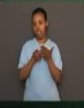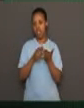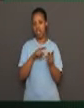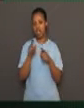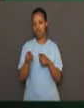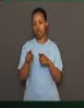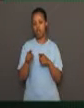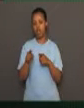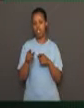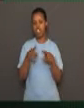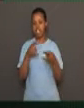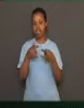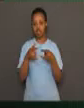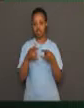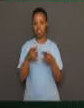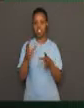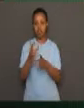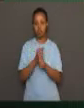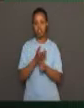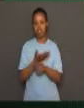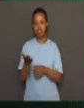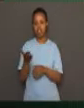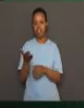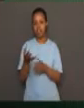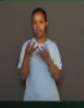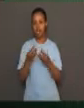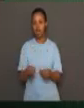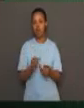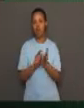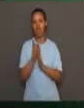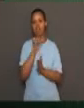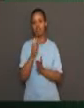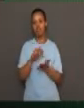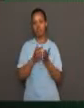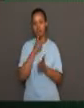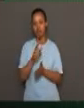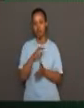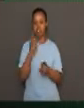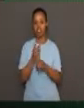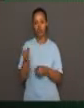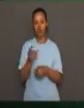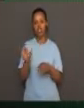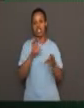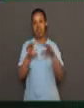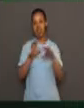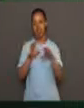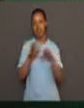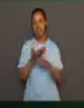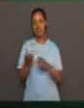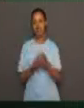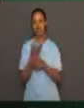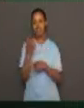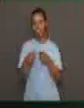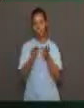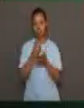developmental heritage, the spinal cord cannot develop unless the notochord secretes the right chemical signals.